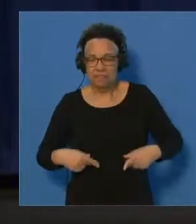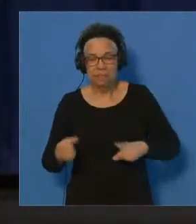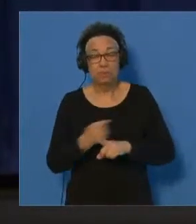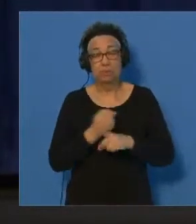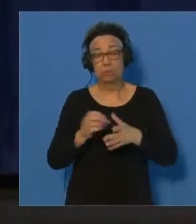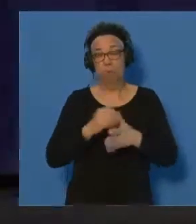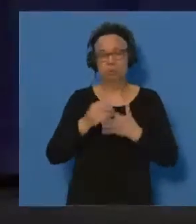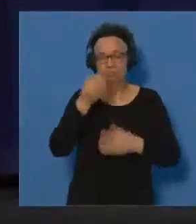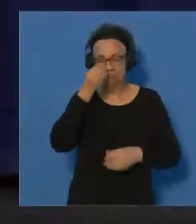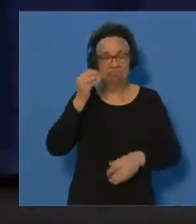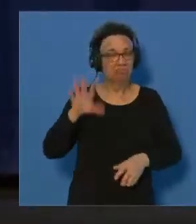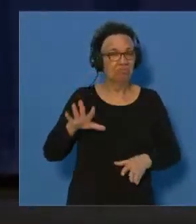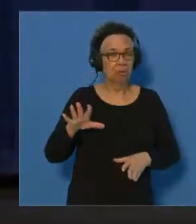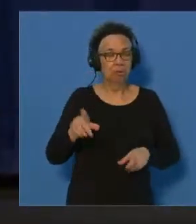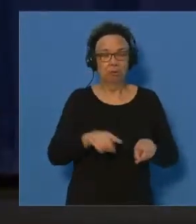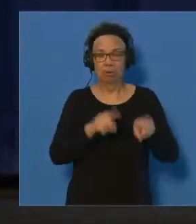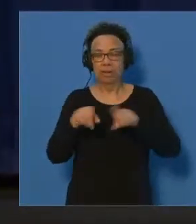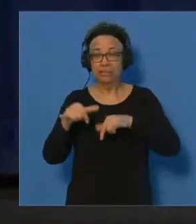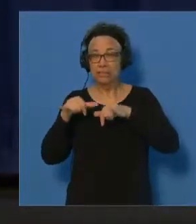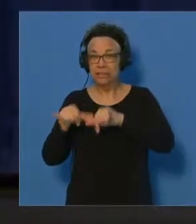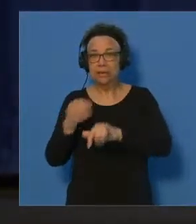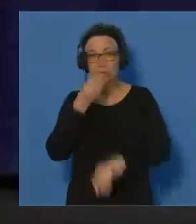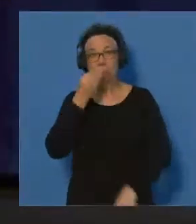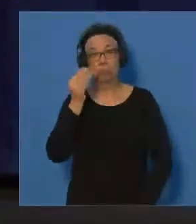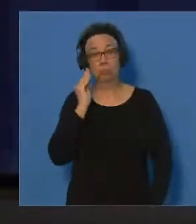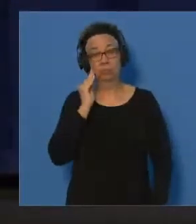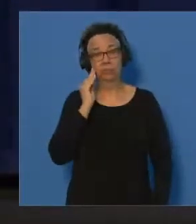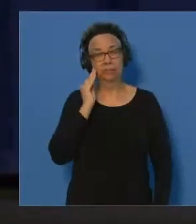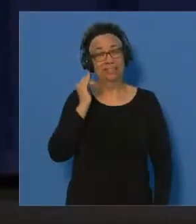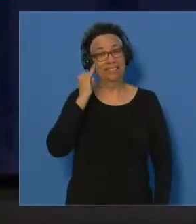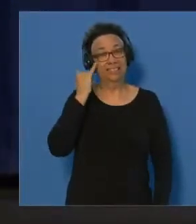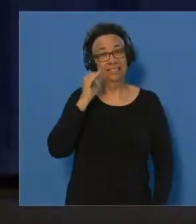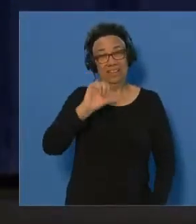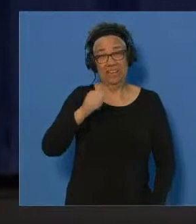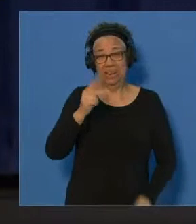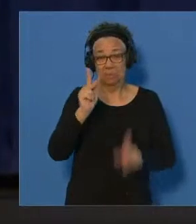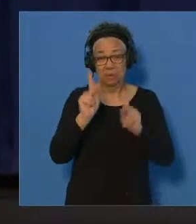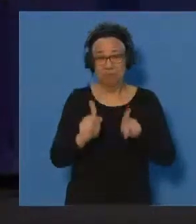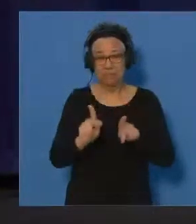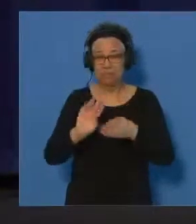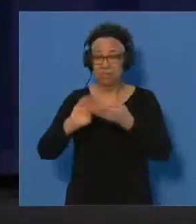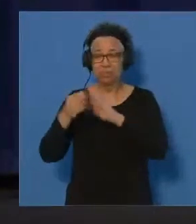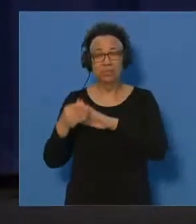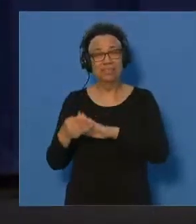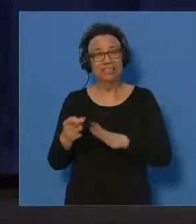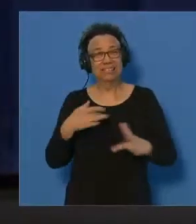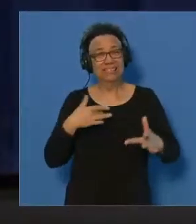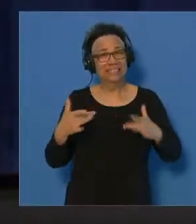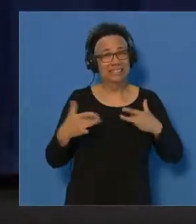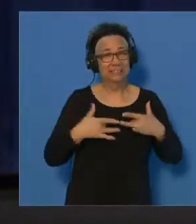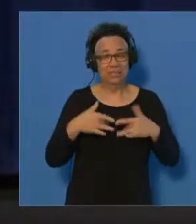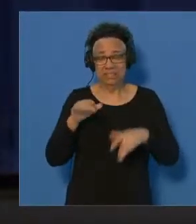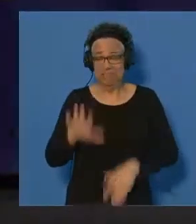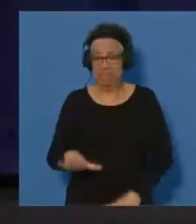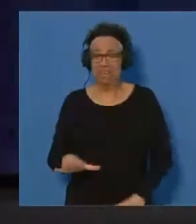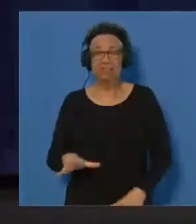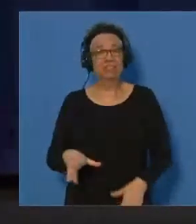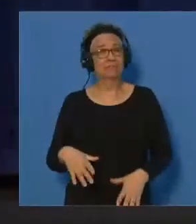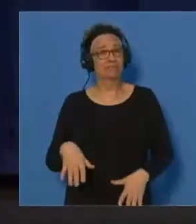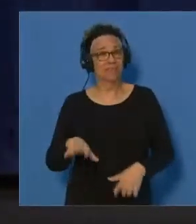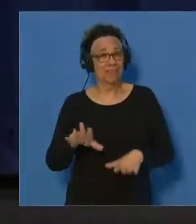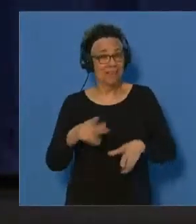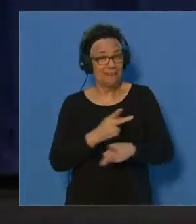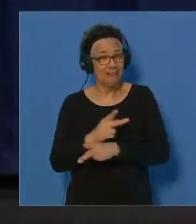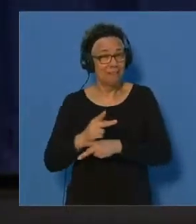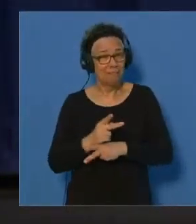as they remain in their homes. Should anyone in the community have concerns about the welfare of a child, please contact